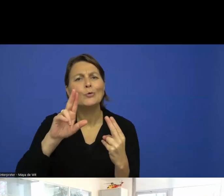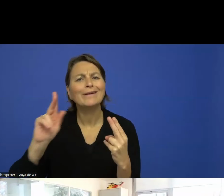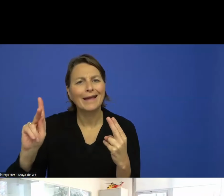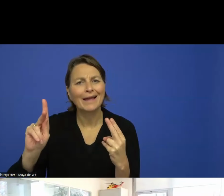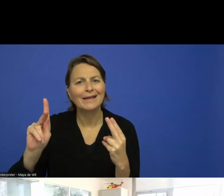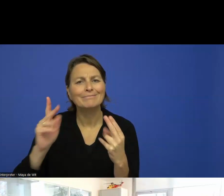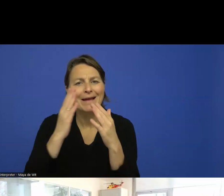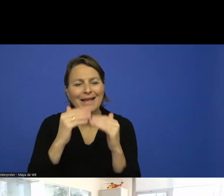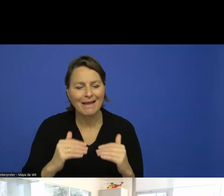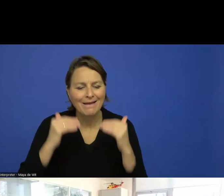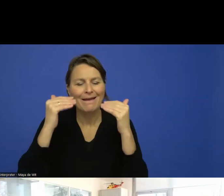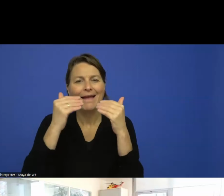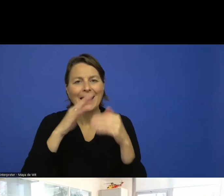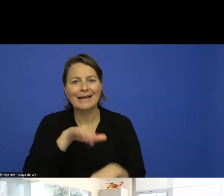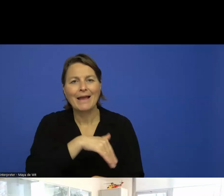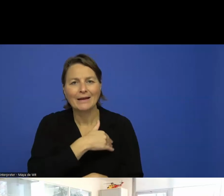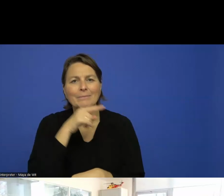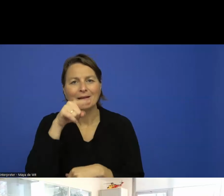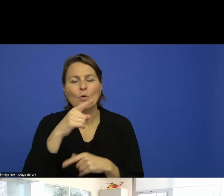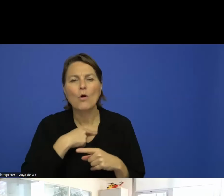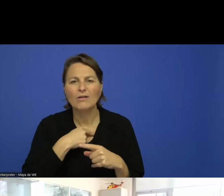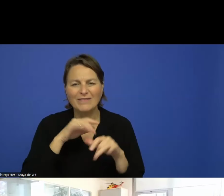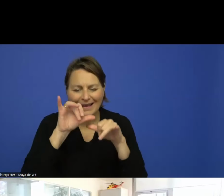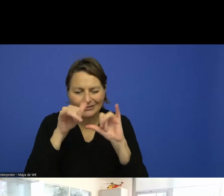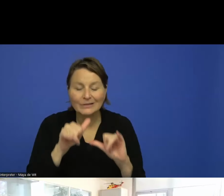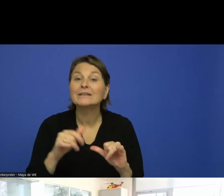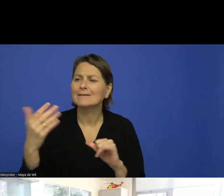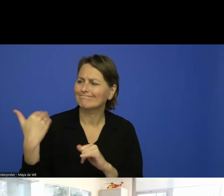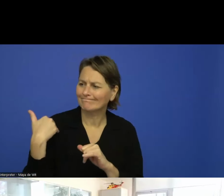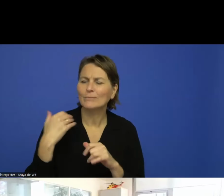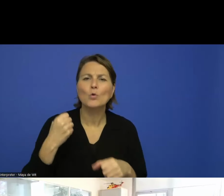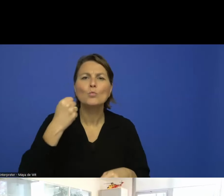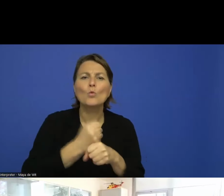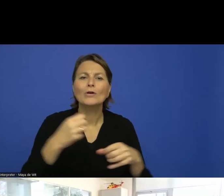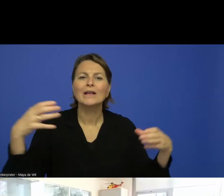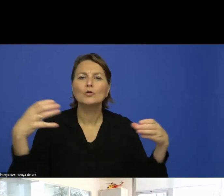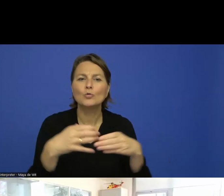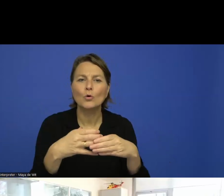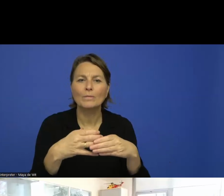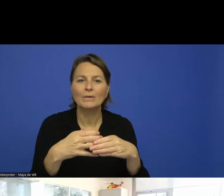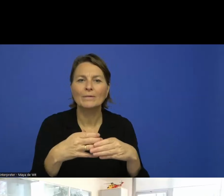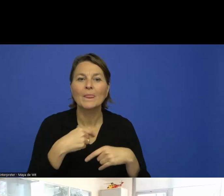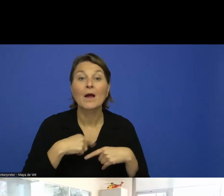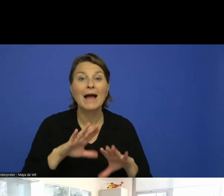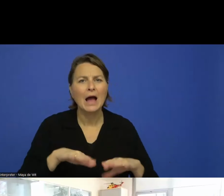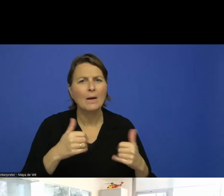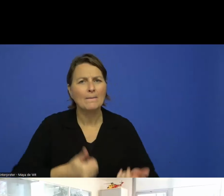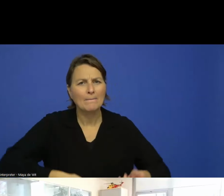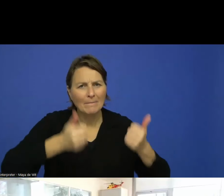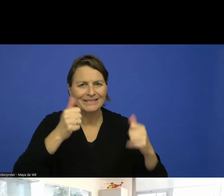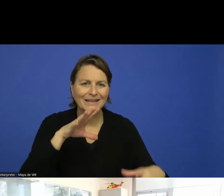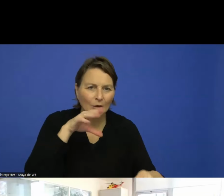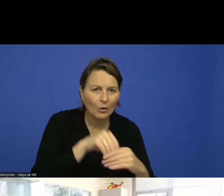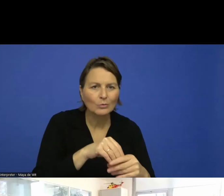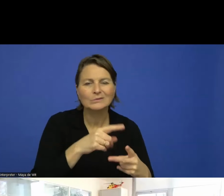to chair a working group, say, well, how do we understand what a good approach to design or improvement in healthcare